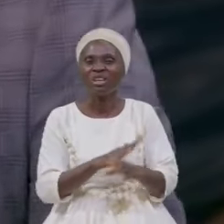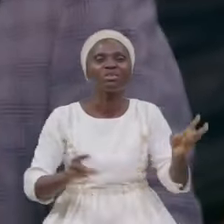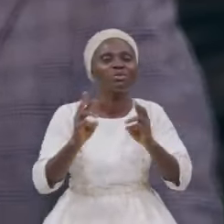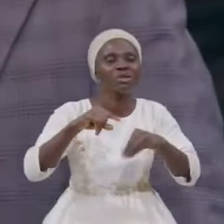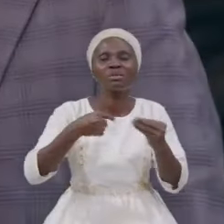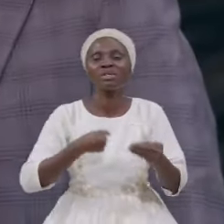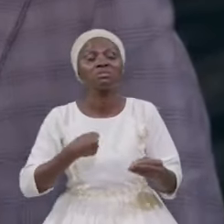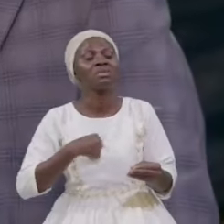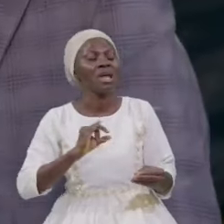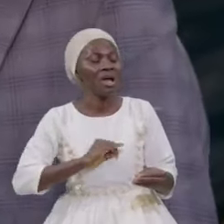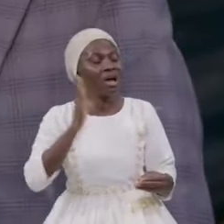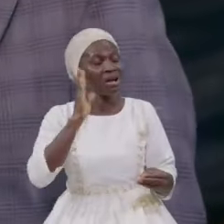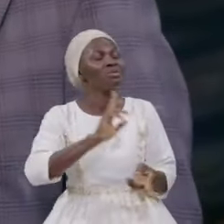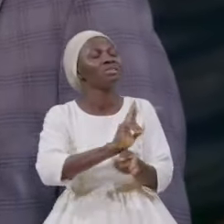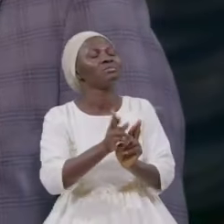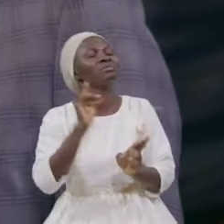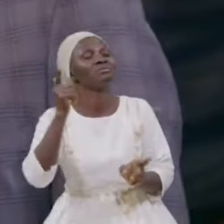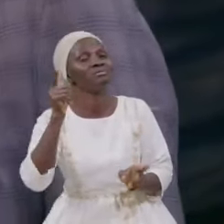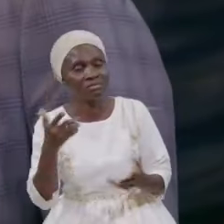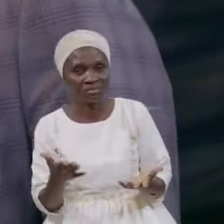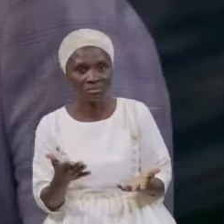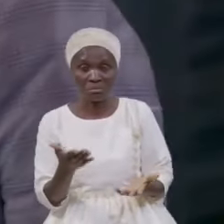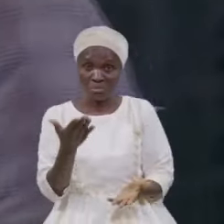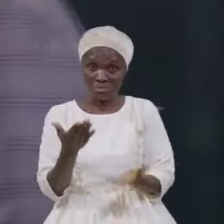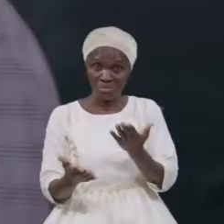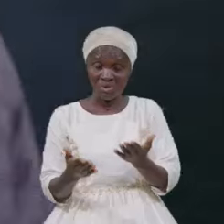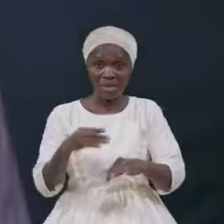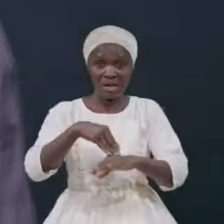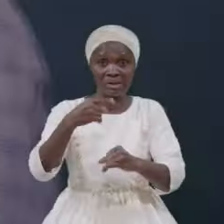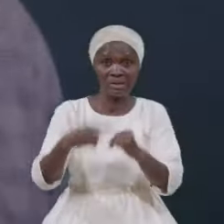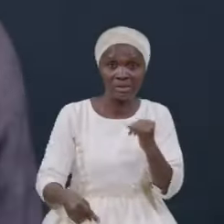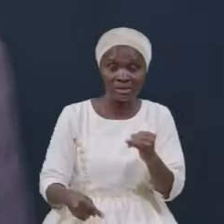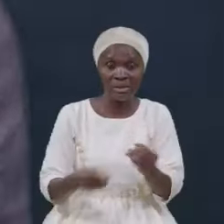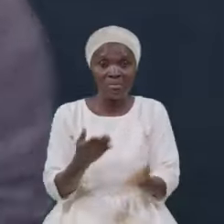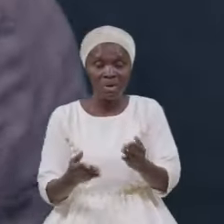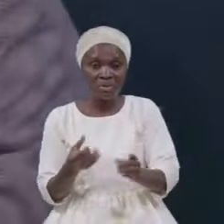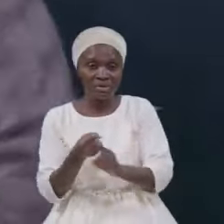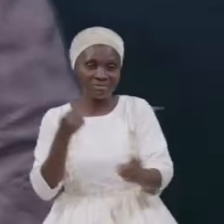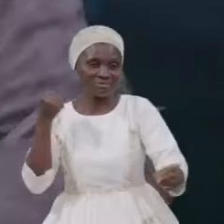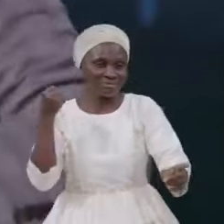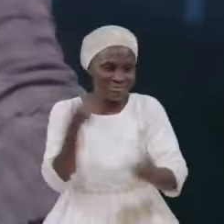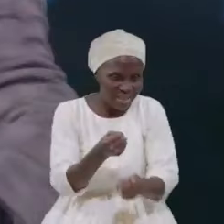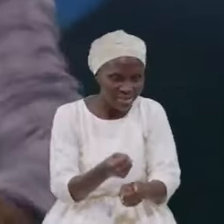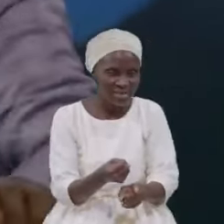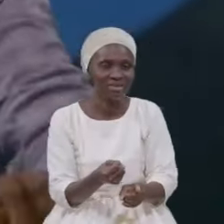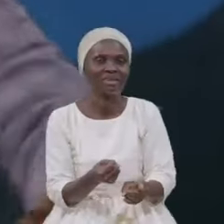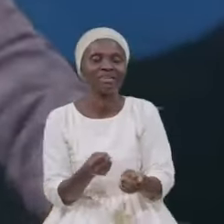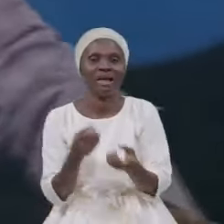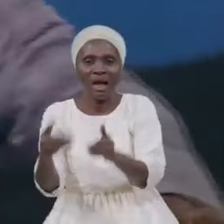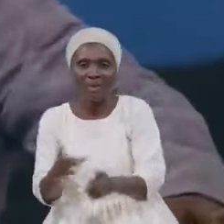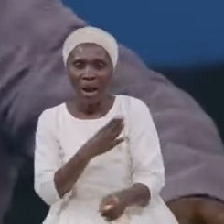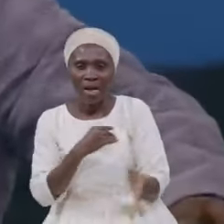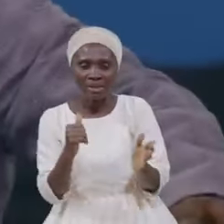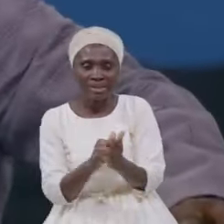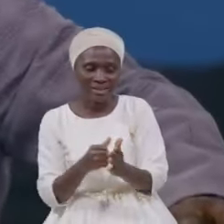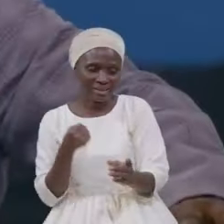The pain of the accident that you had, that the person has, is so serious. You said you will repent. Let